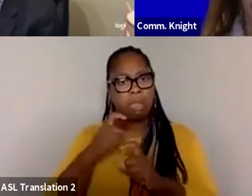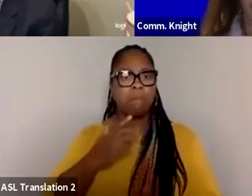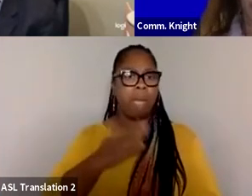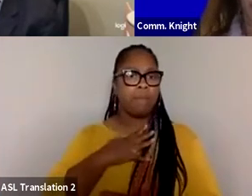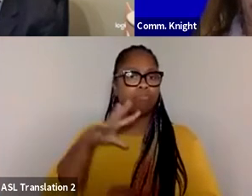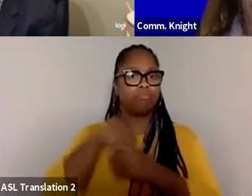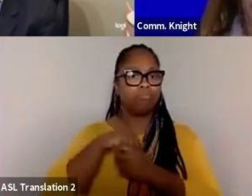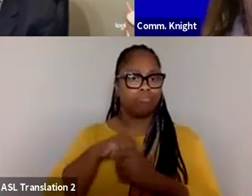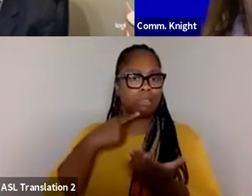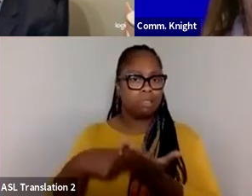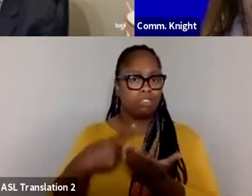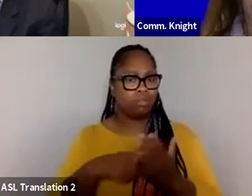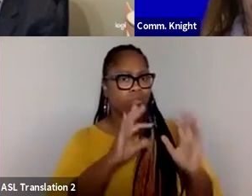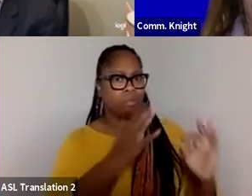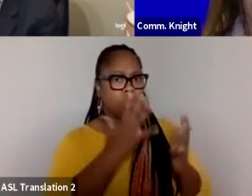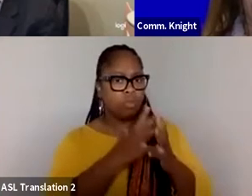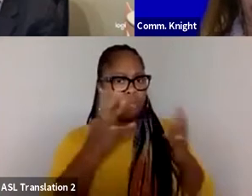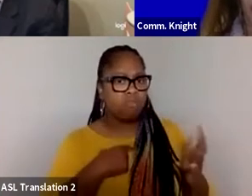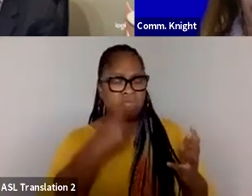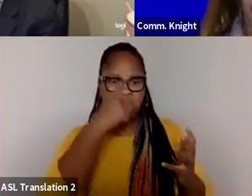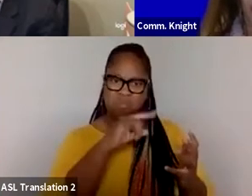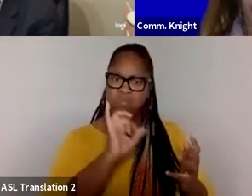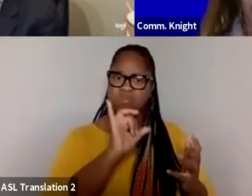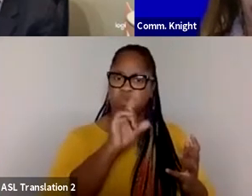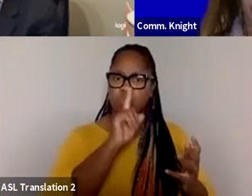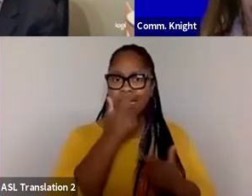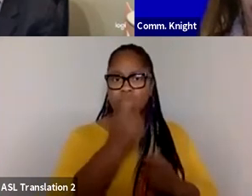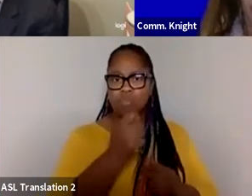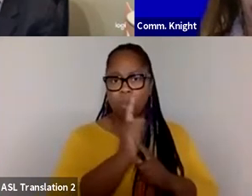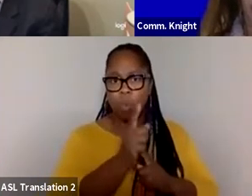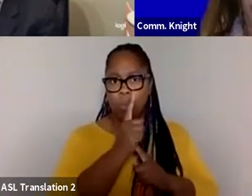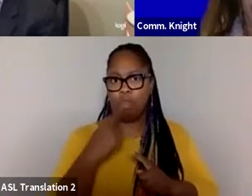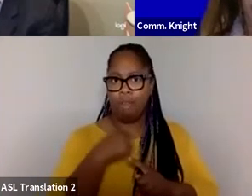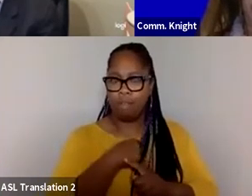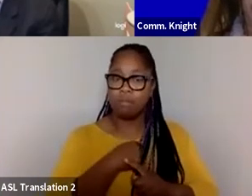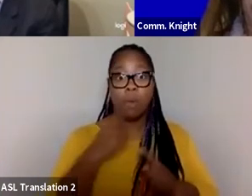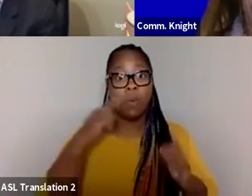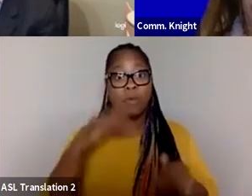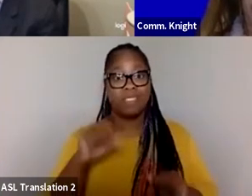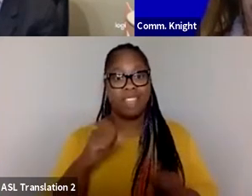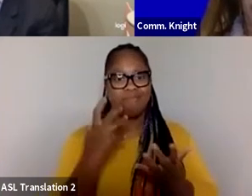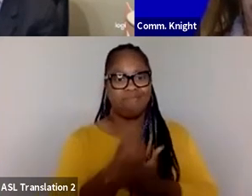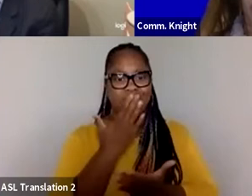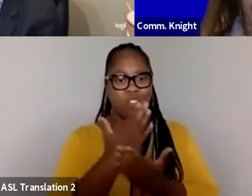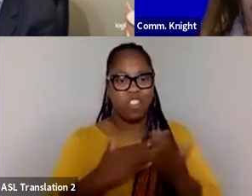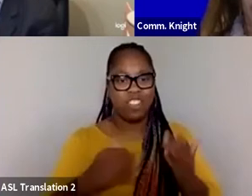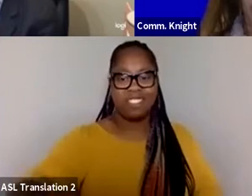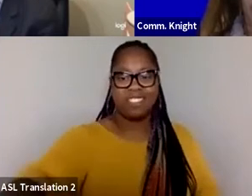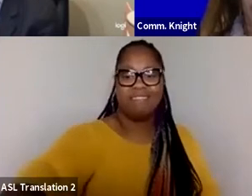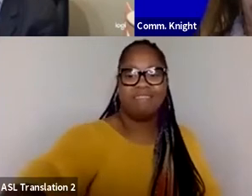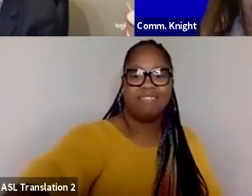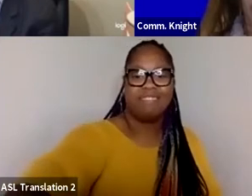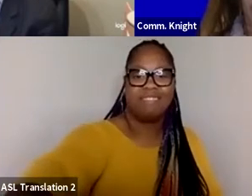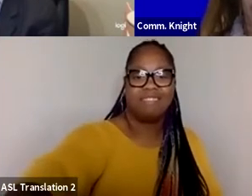much. I think it's a very interesting moment we're all living through, and hopefully we can grab the good parts of it. For sure. Thank you.